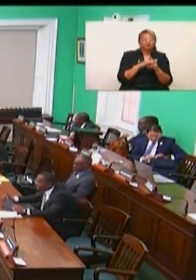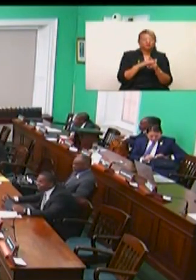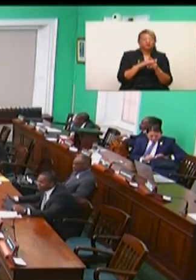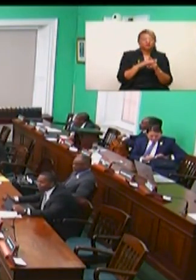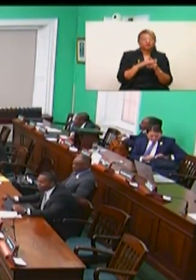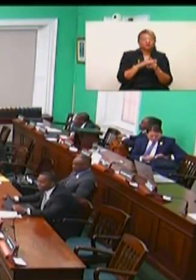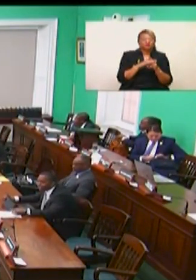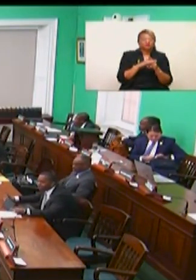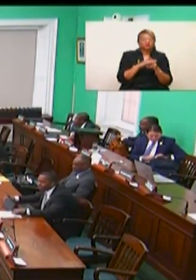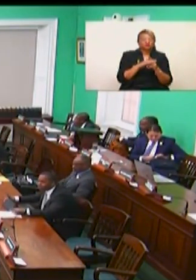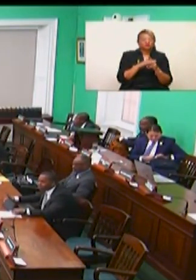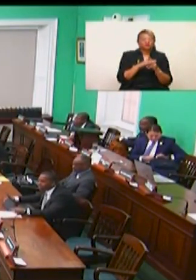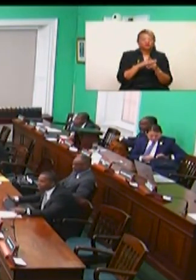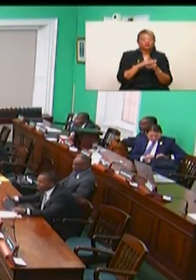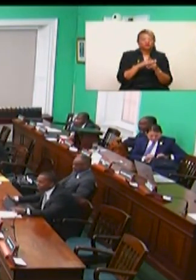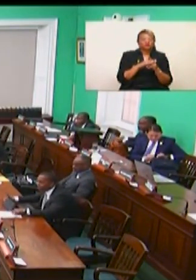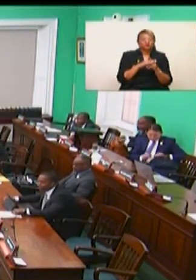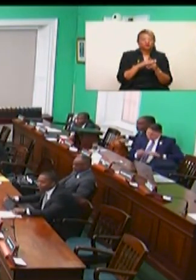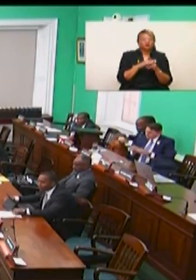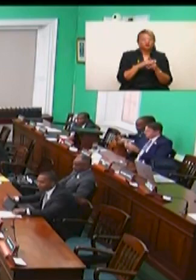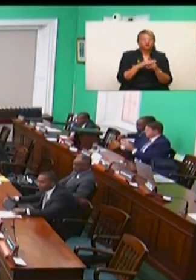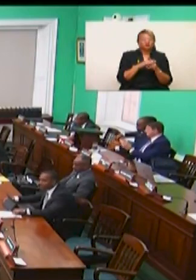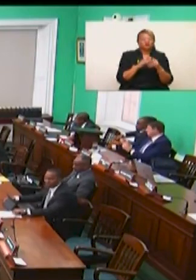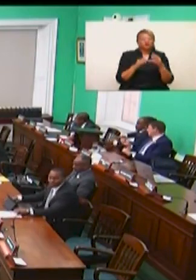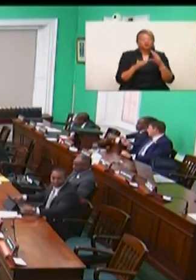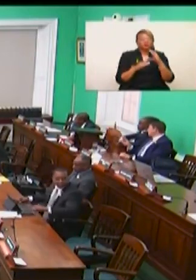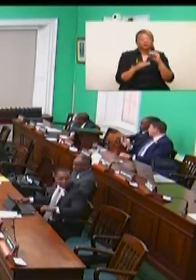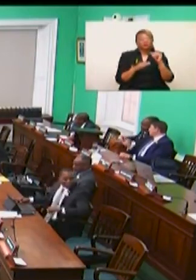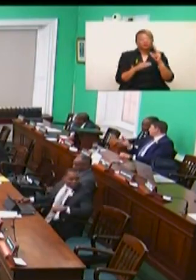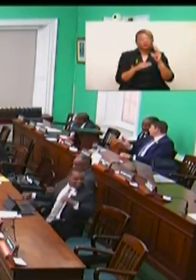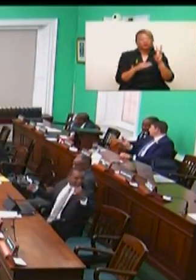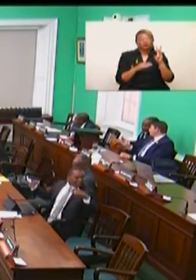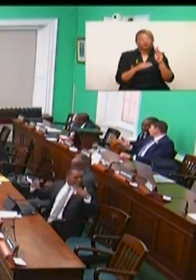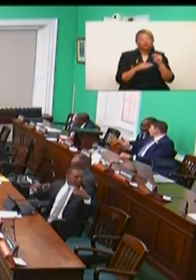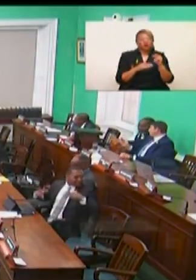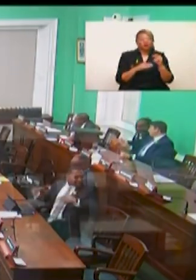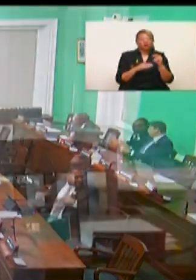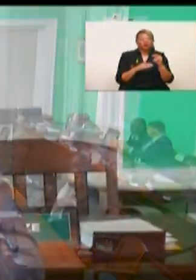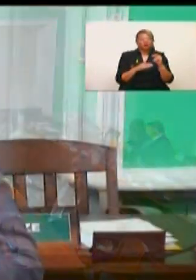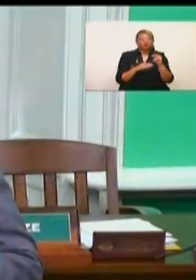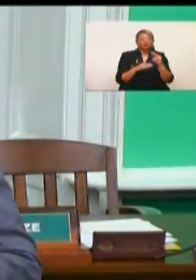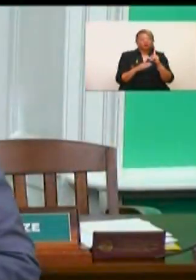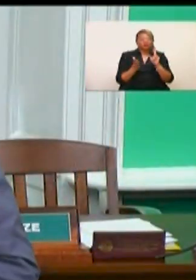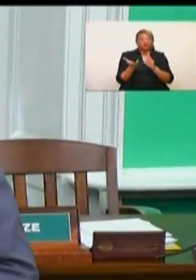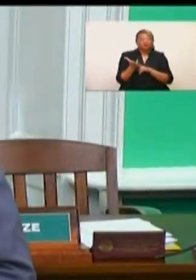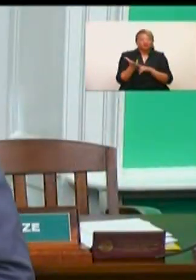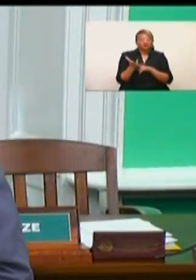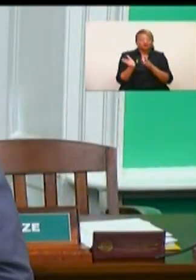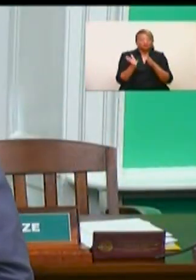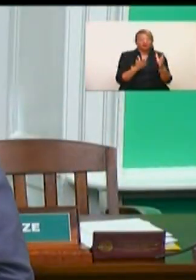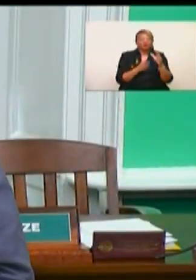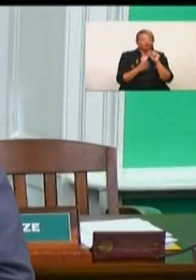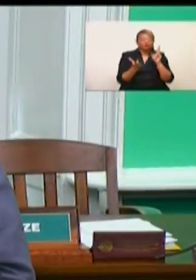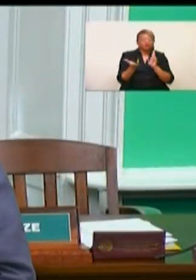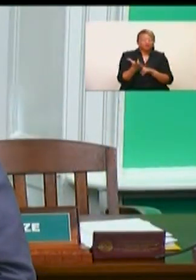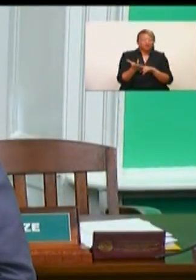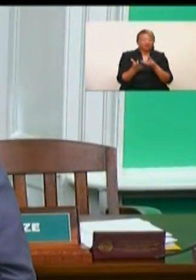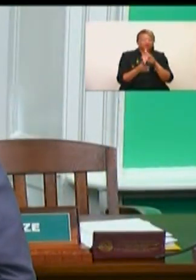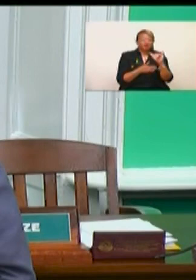the deputy speaker was in the chair was that the Crown lease to the Nassau Cruise Port had a plan that wasn't signed by